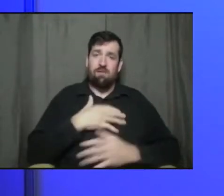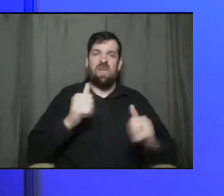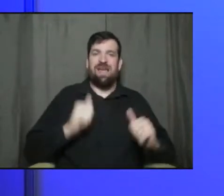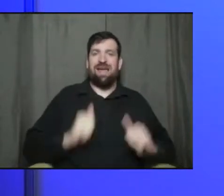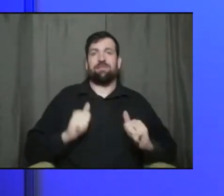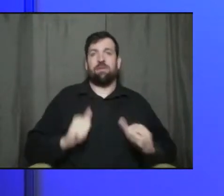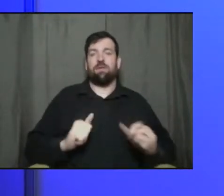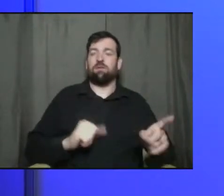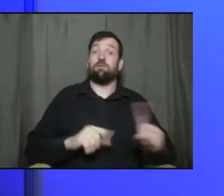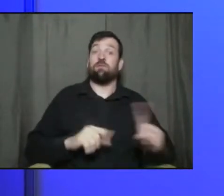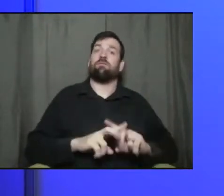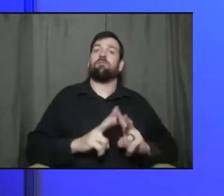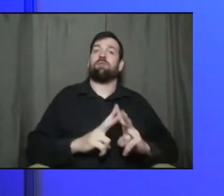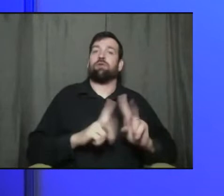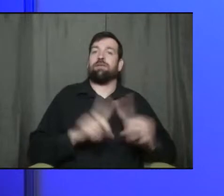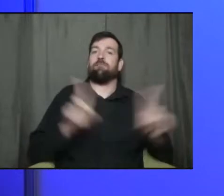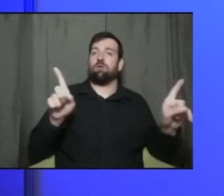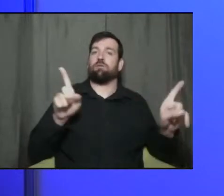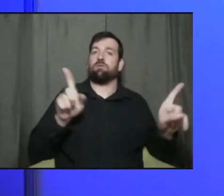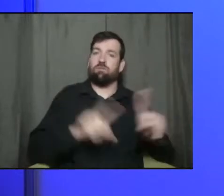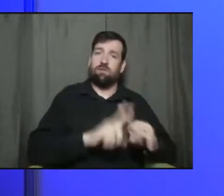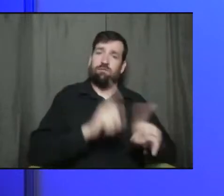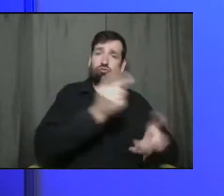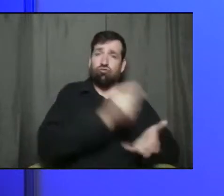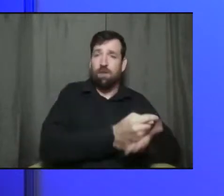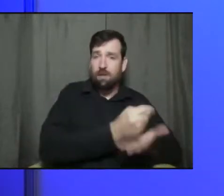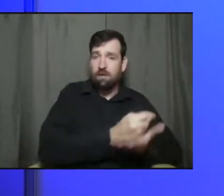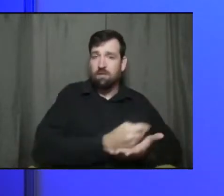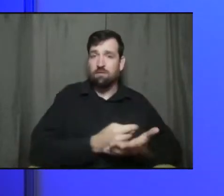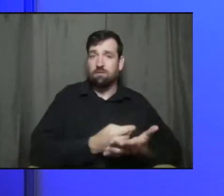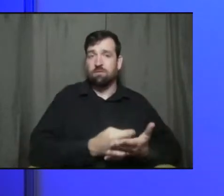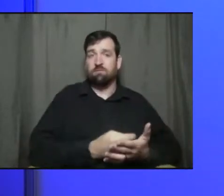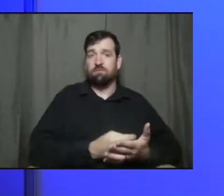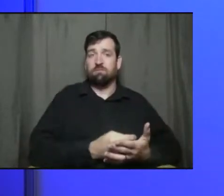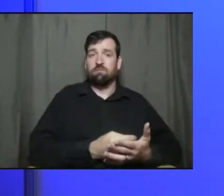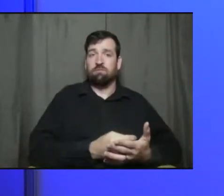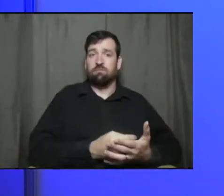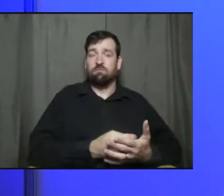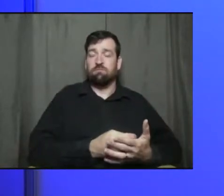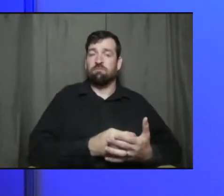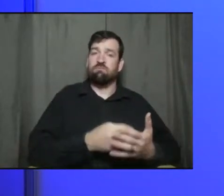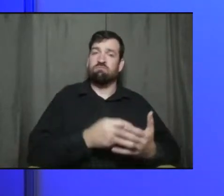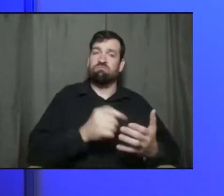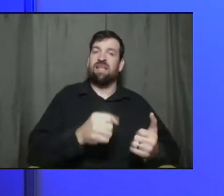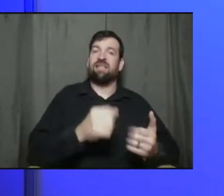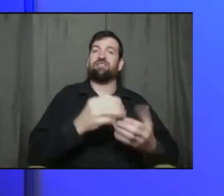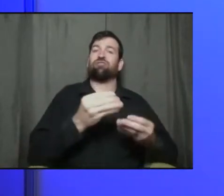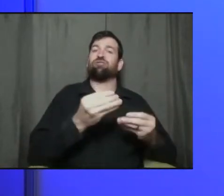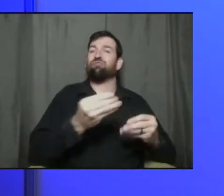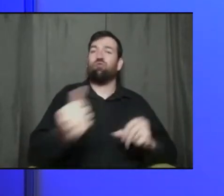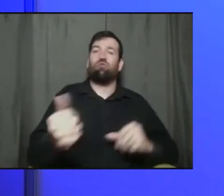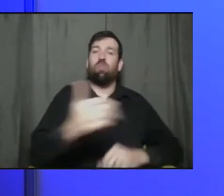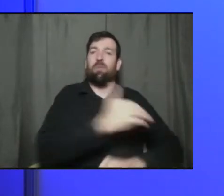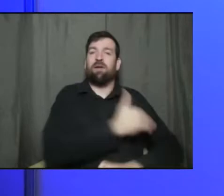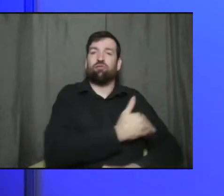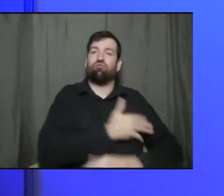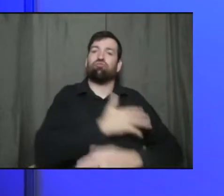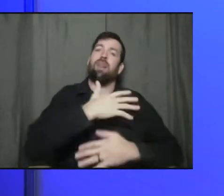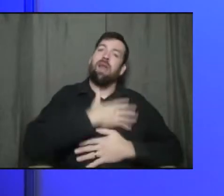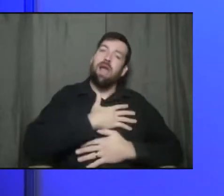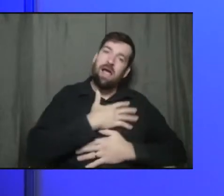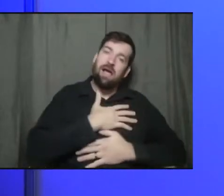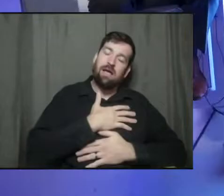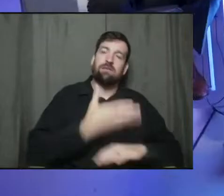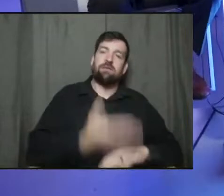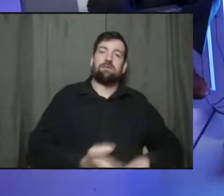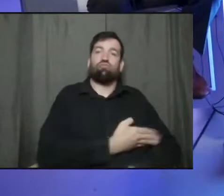different disease, treated differently in different ways that we can kind of get that smooth muscle to relax and improve airflow within the lungs.